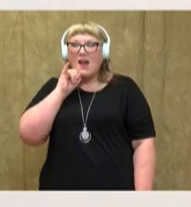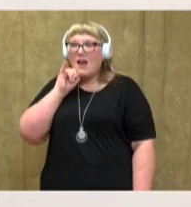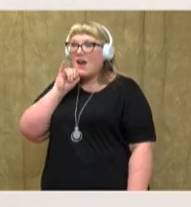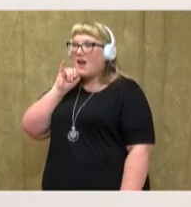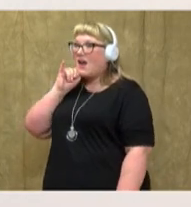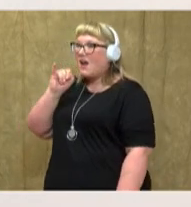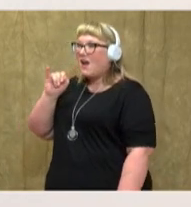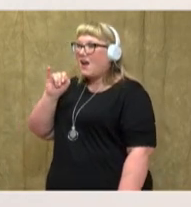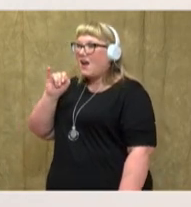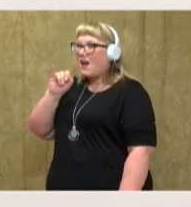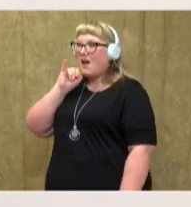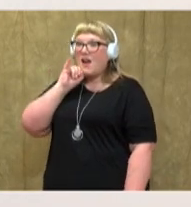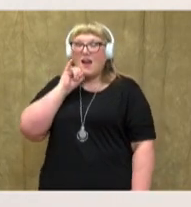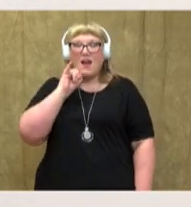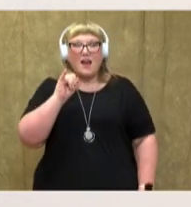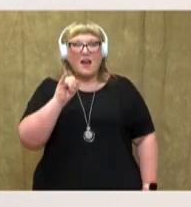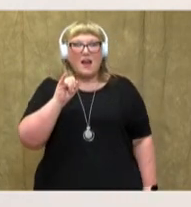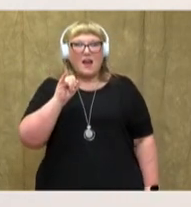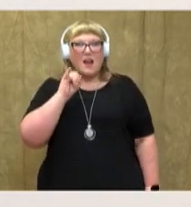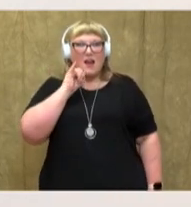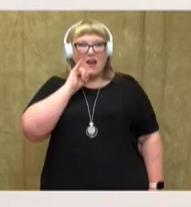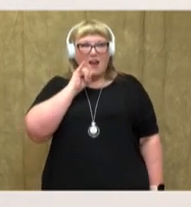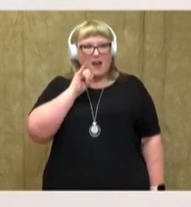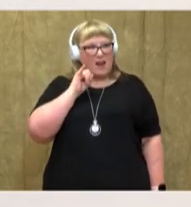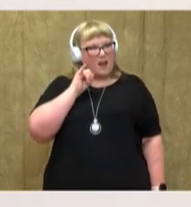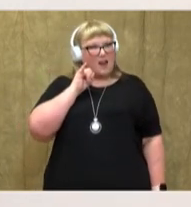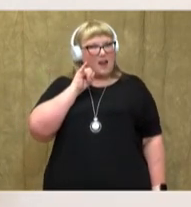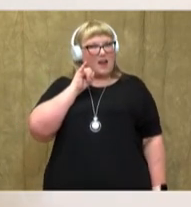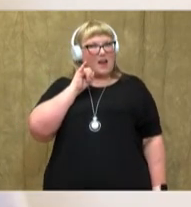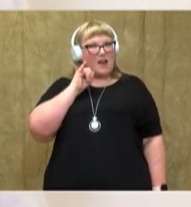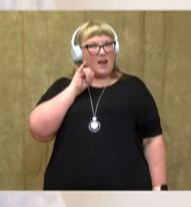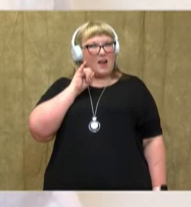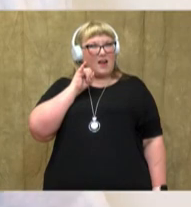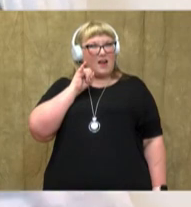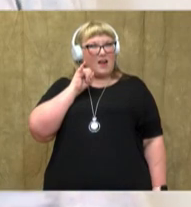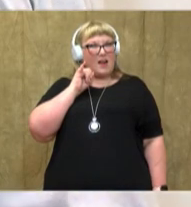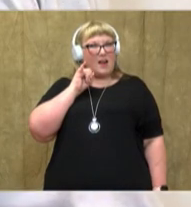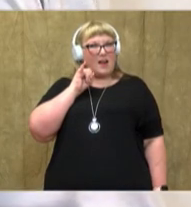I'm hearing a long vowel sound. Are you? Me too.